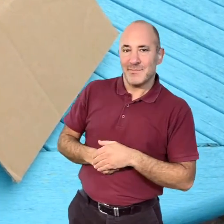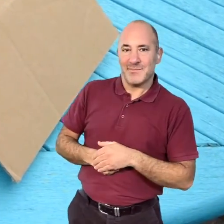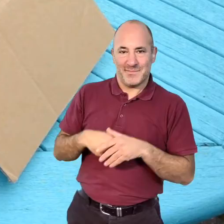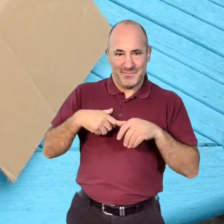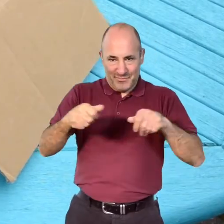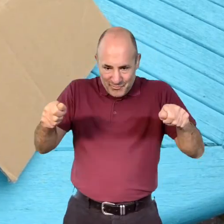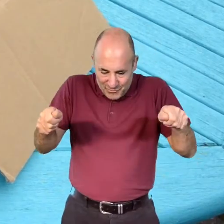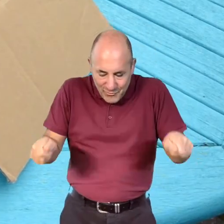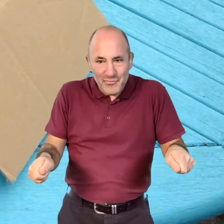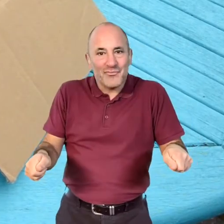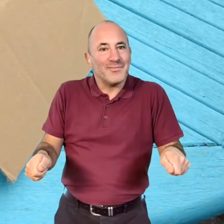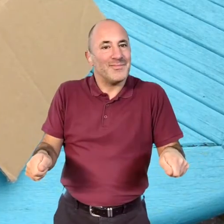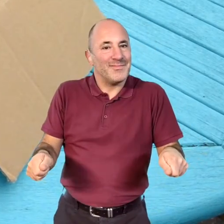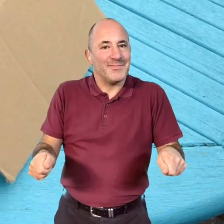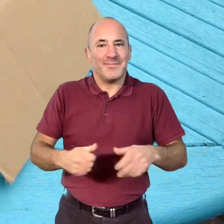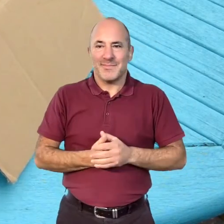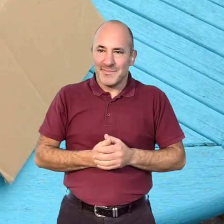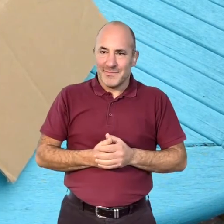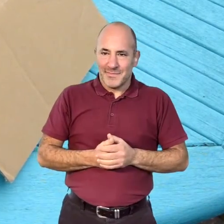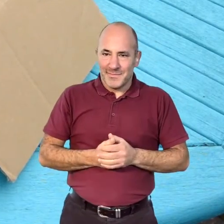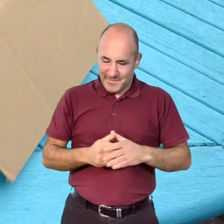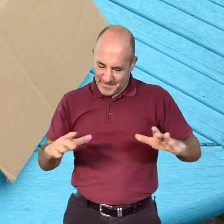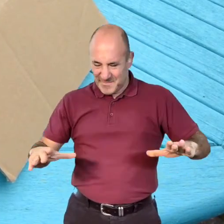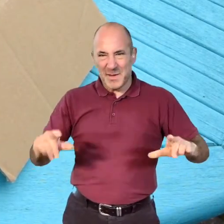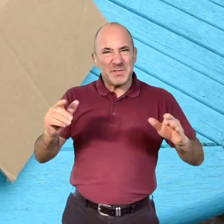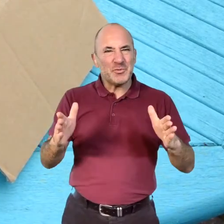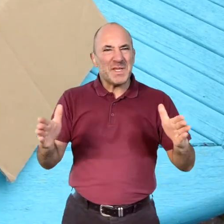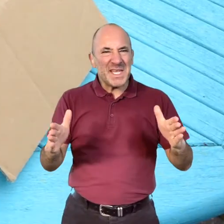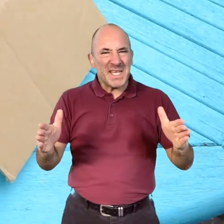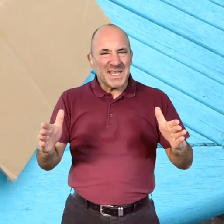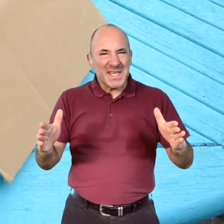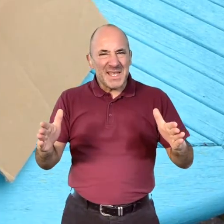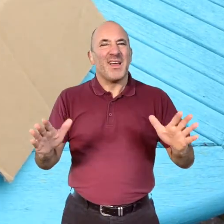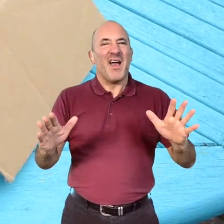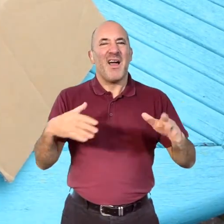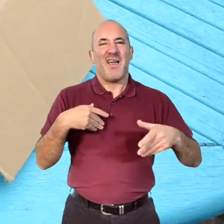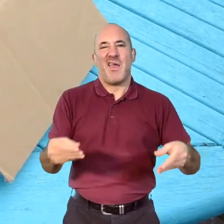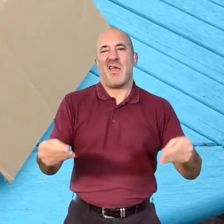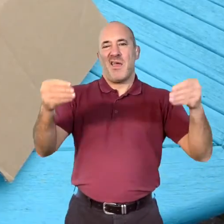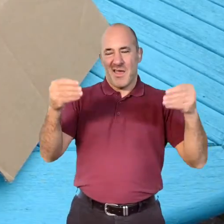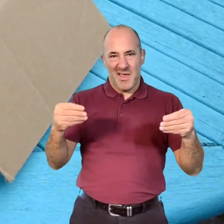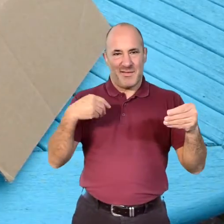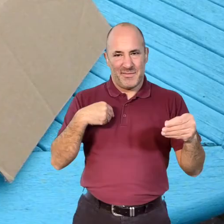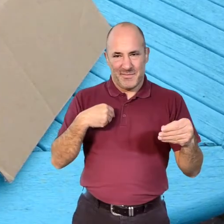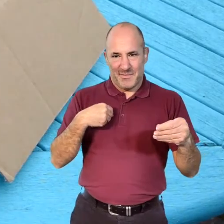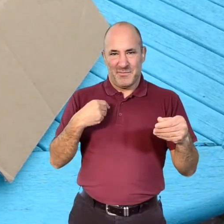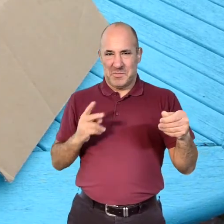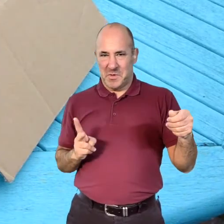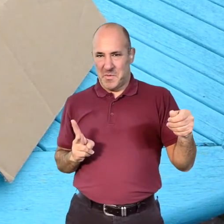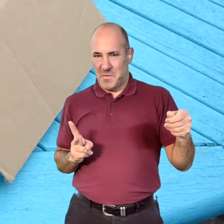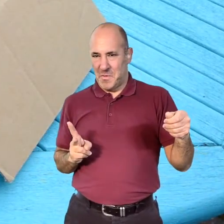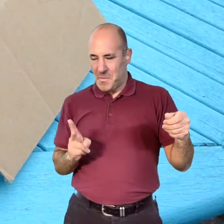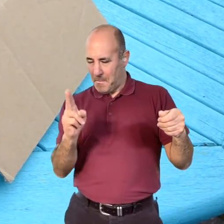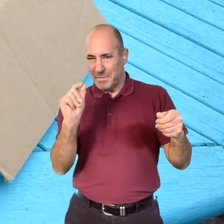my baking paper against my box. It's a little bit too big, so I'm going to take my